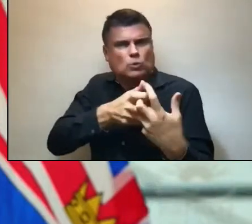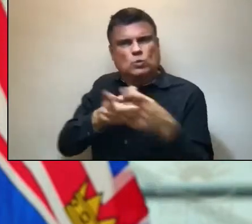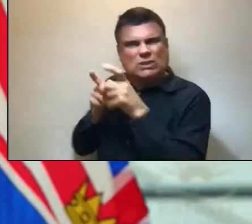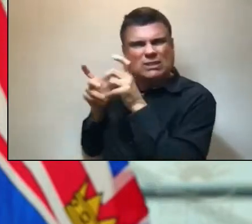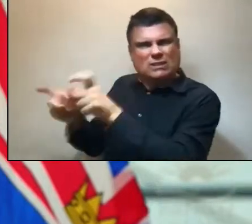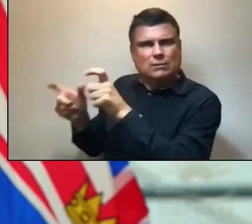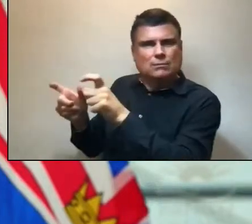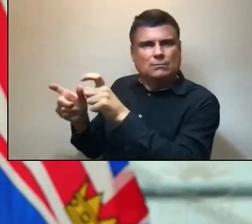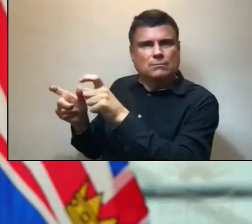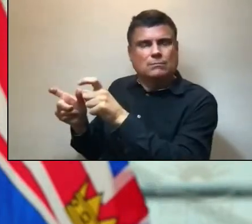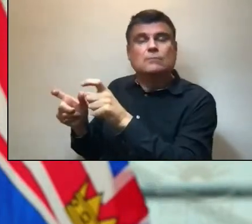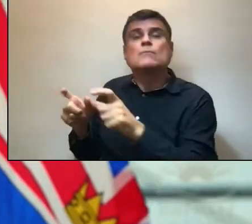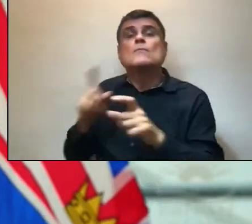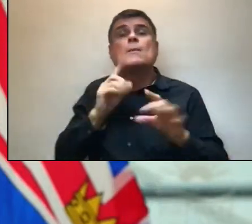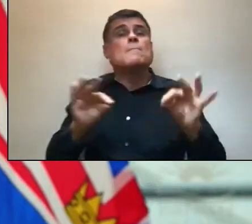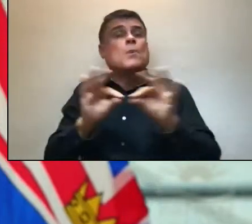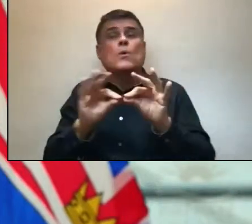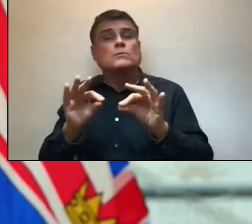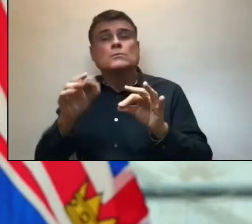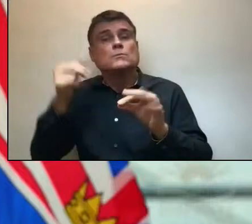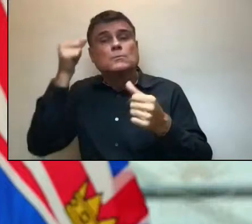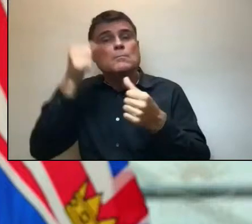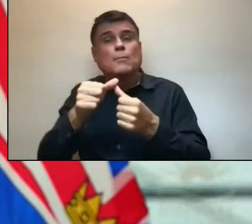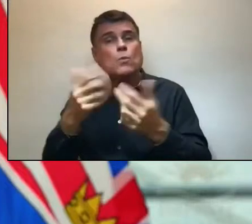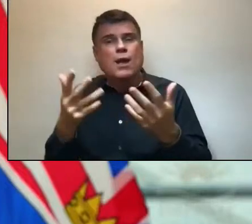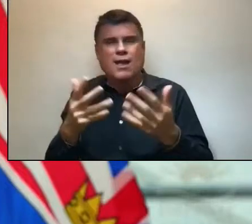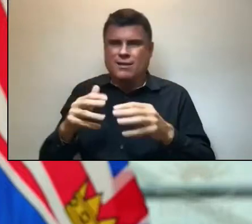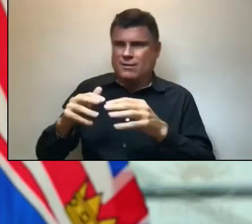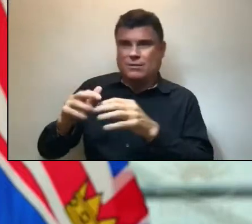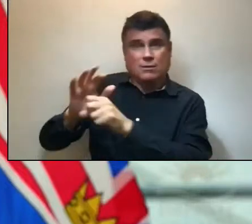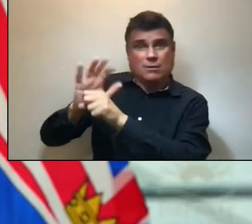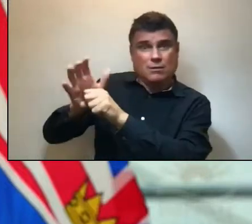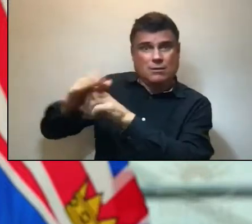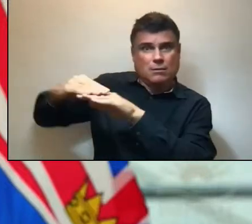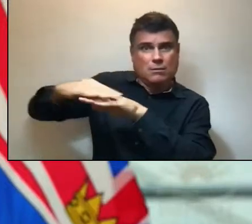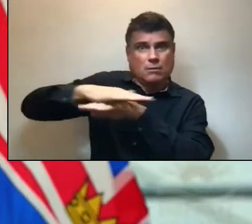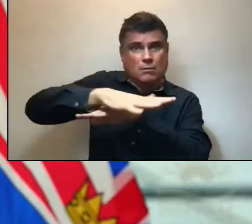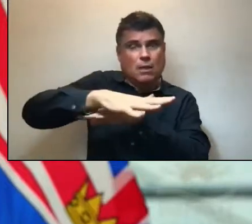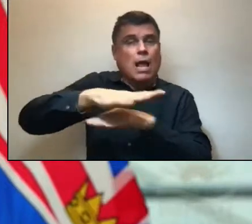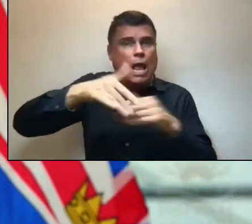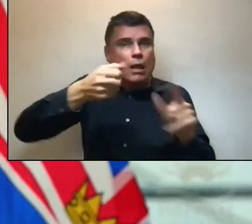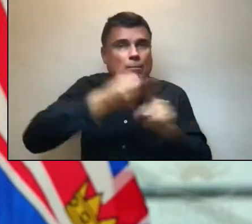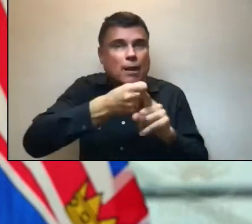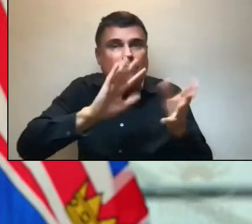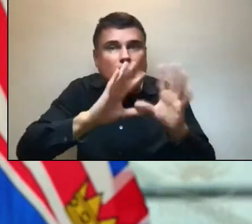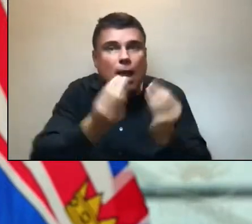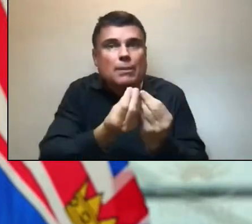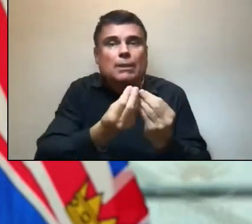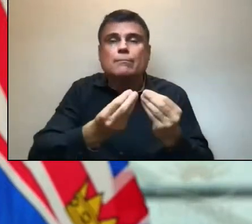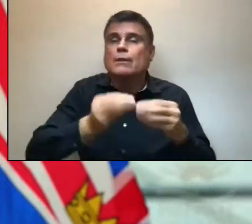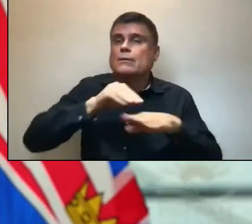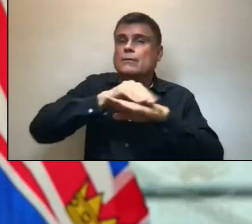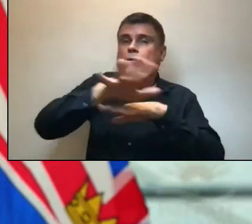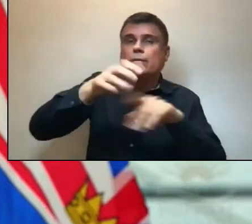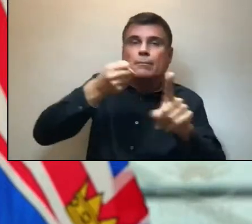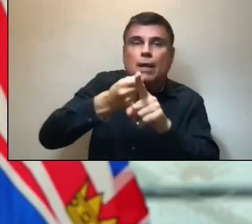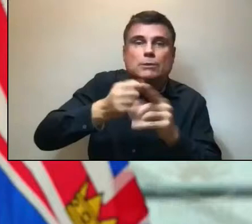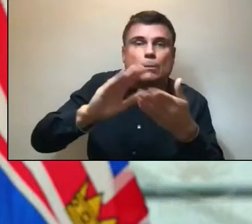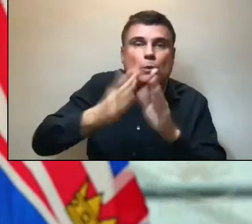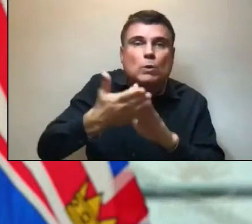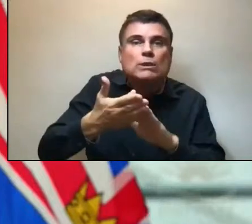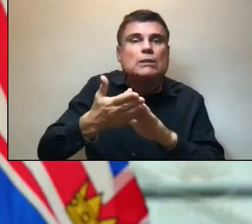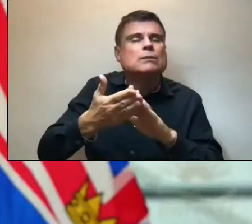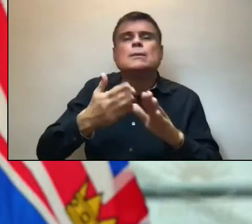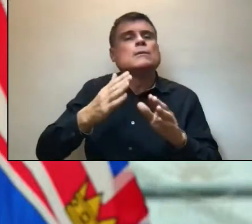our communities, today and tomorrow. That's ensuring everyone in your family has their vaccines, whether they are 5